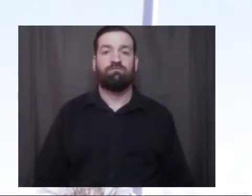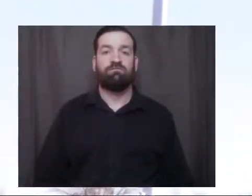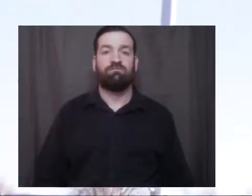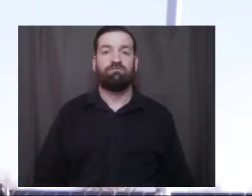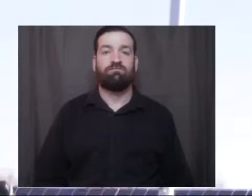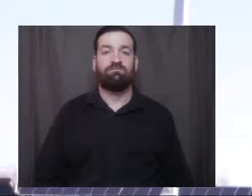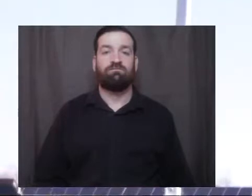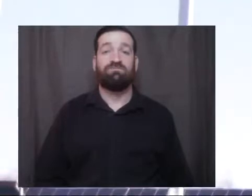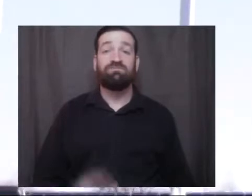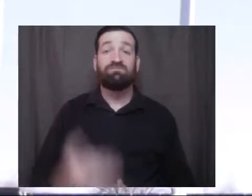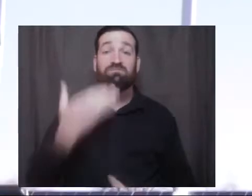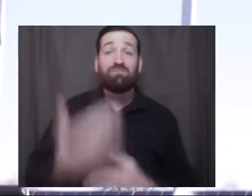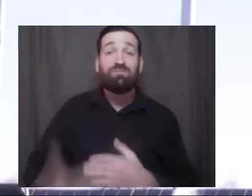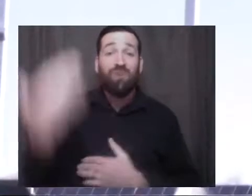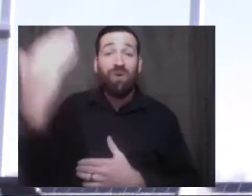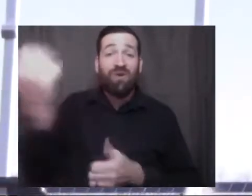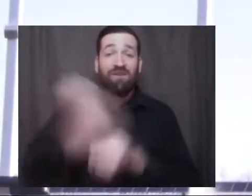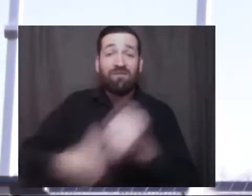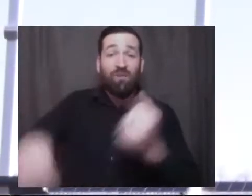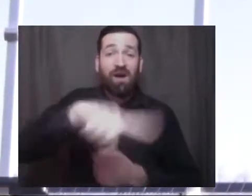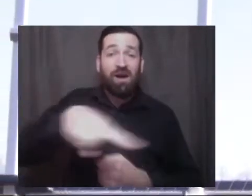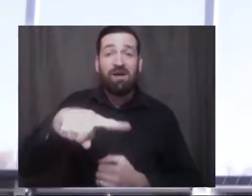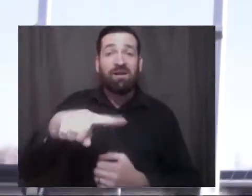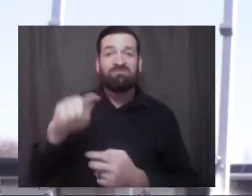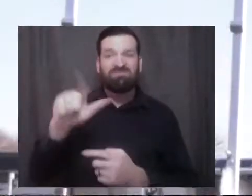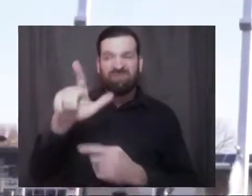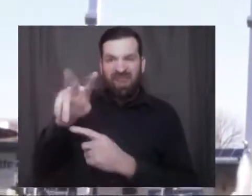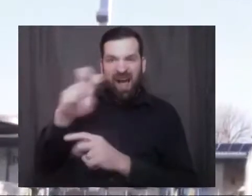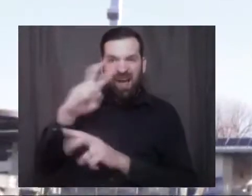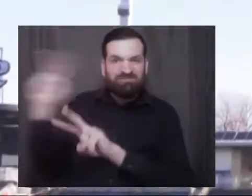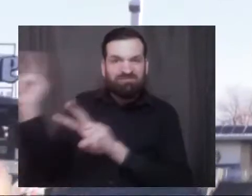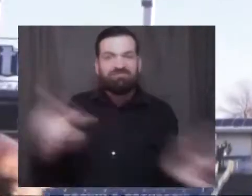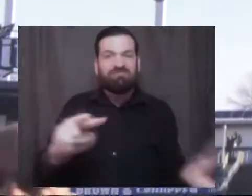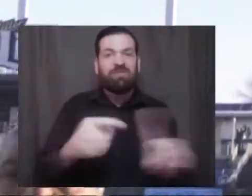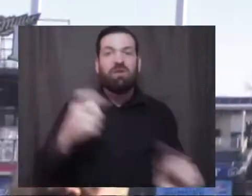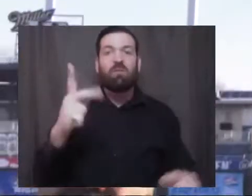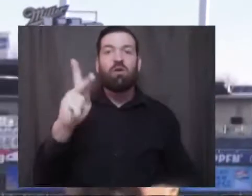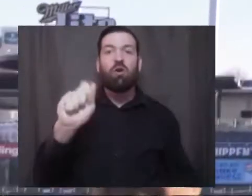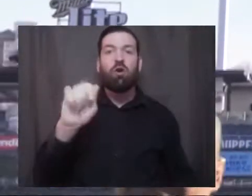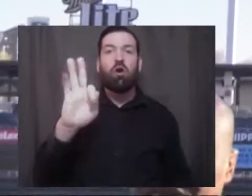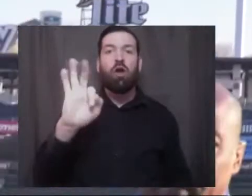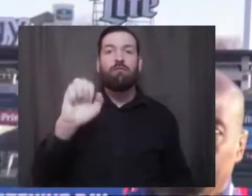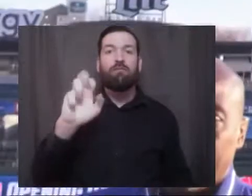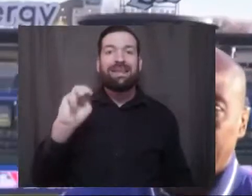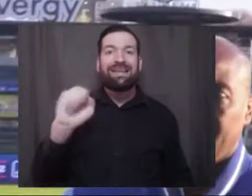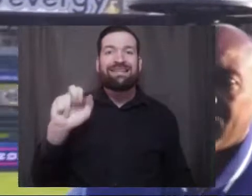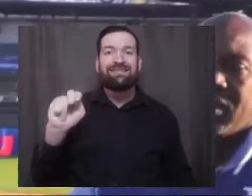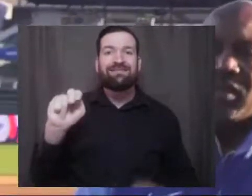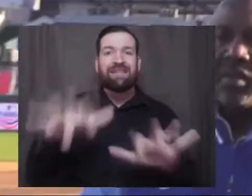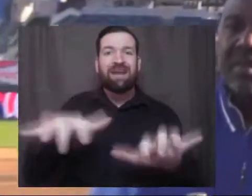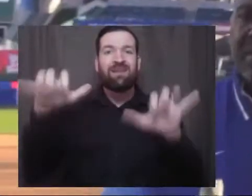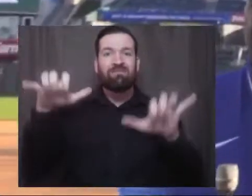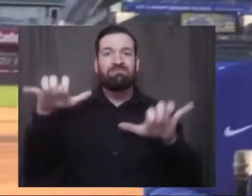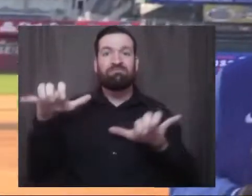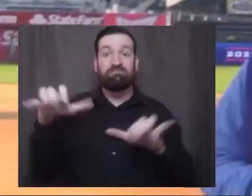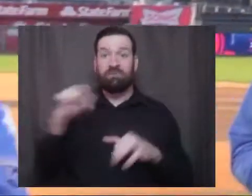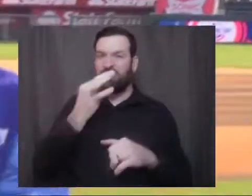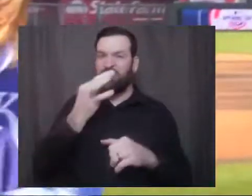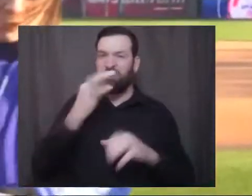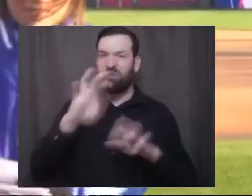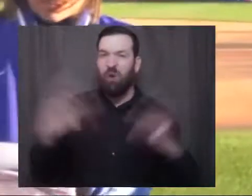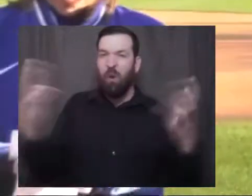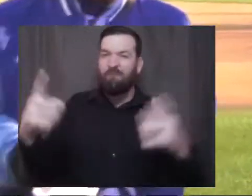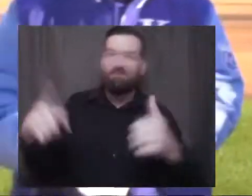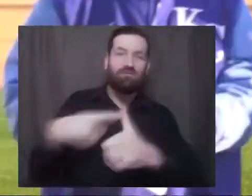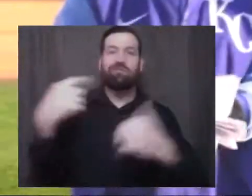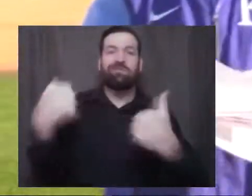Good morning, everyone. A live look from beautiful Kauffman Stadium this morning. We are on the field ahead of opening day today. The Royals take on the Cleveland Guardians